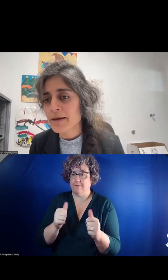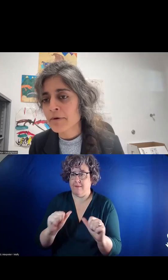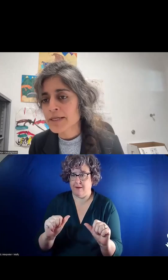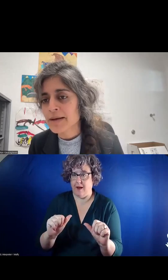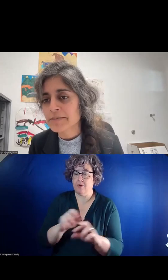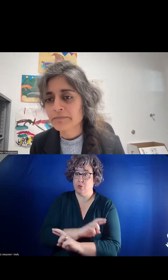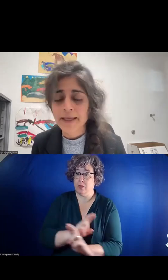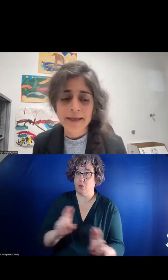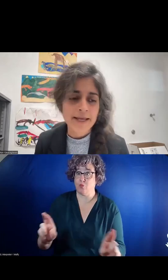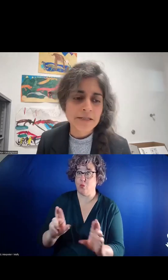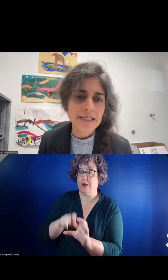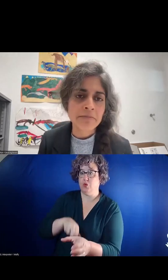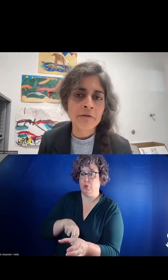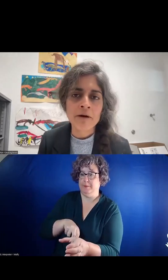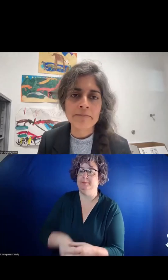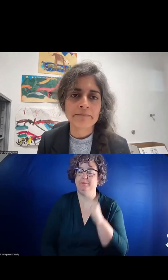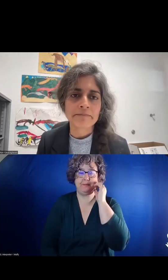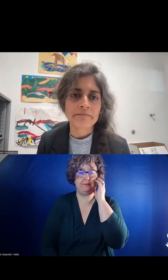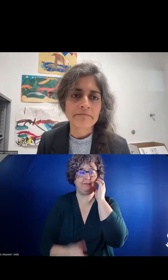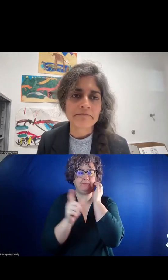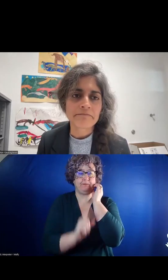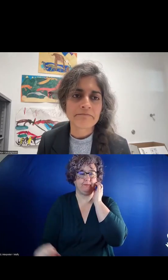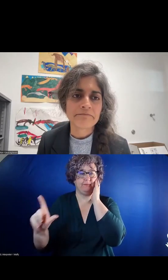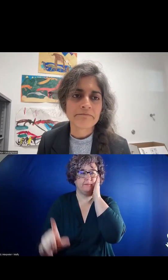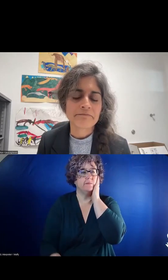to making a quit attempt. So let's move on.